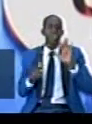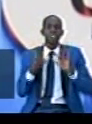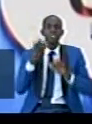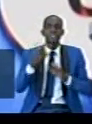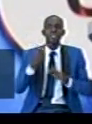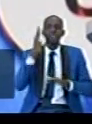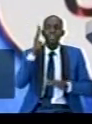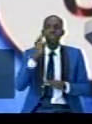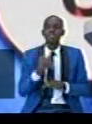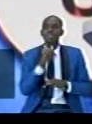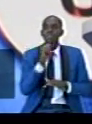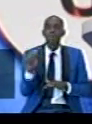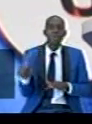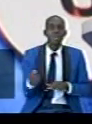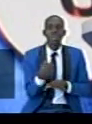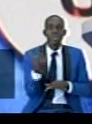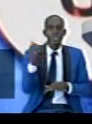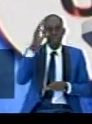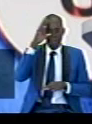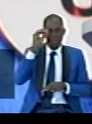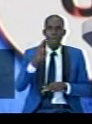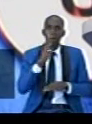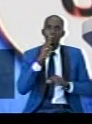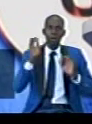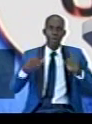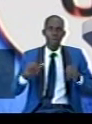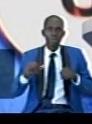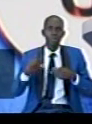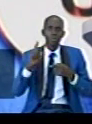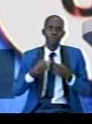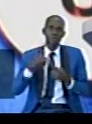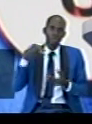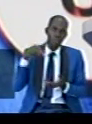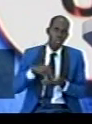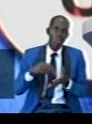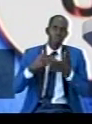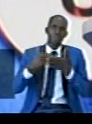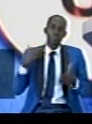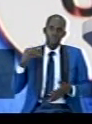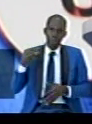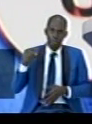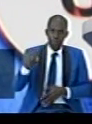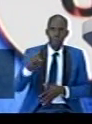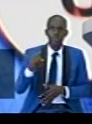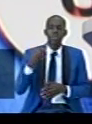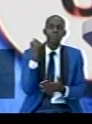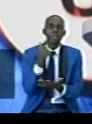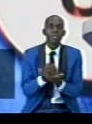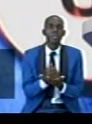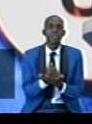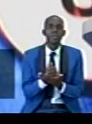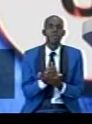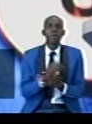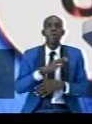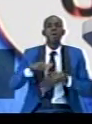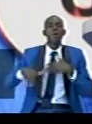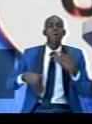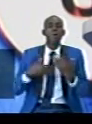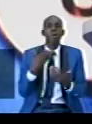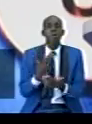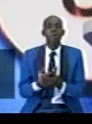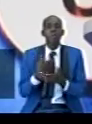not any man be able to stand before you. How long?